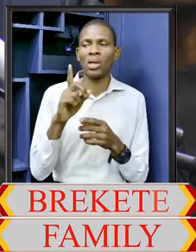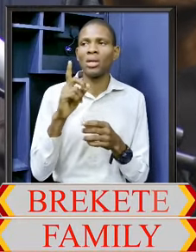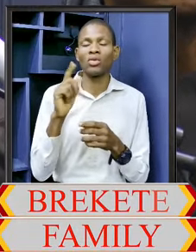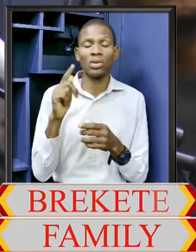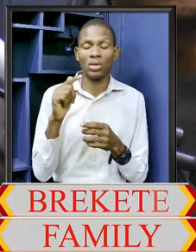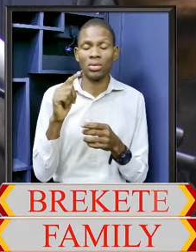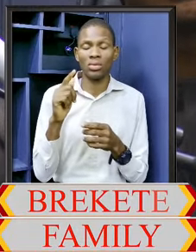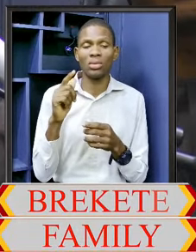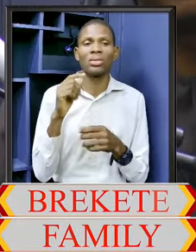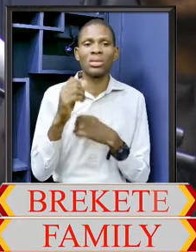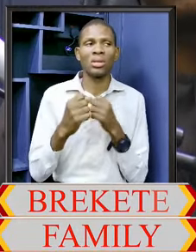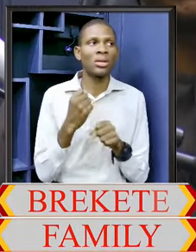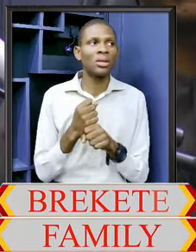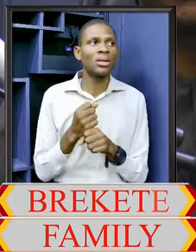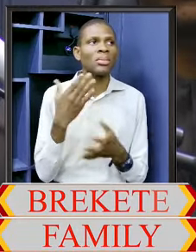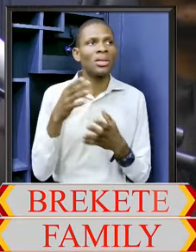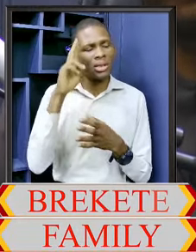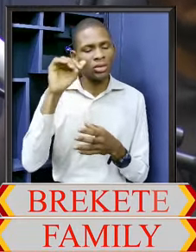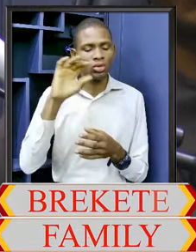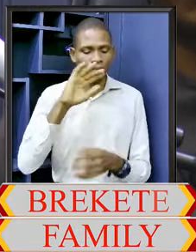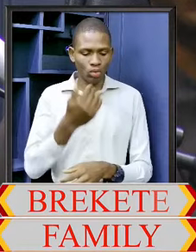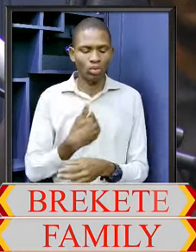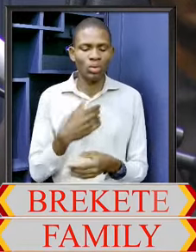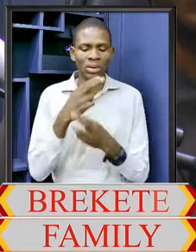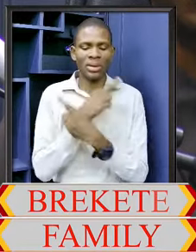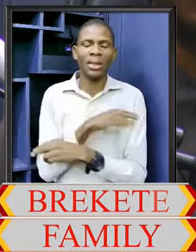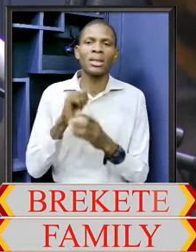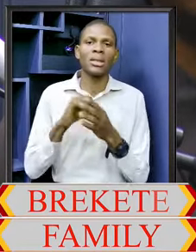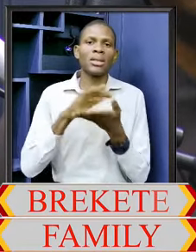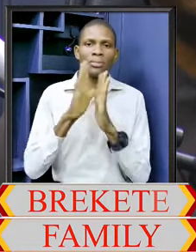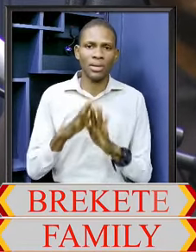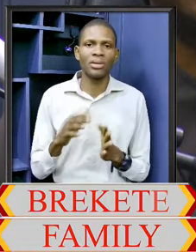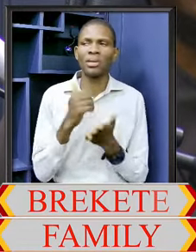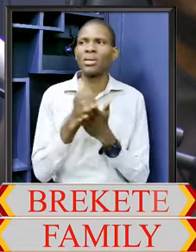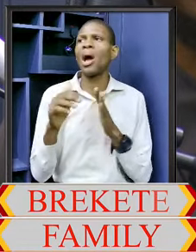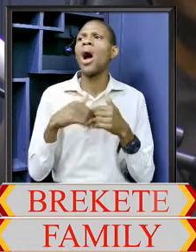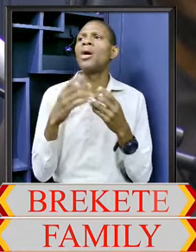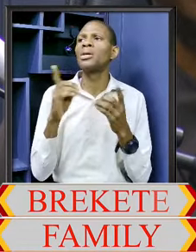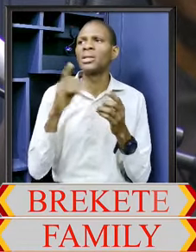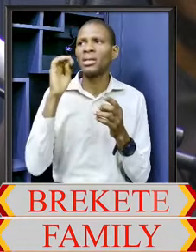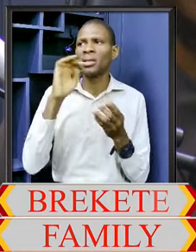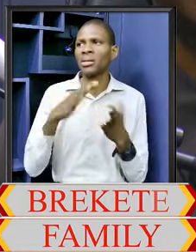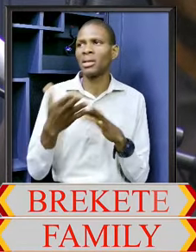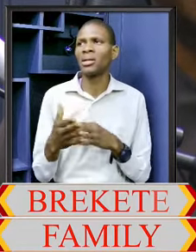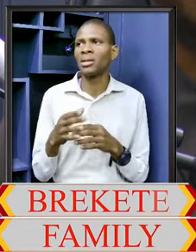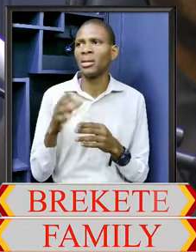21 years. Yes, sir. Yeah, may his soul rest in peace. Amen. How did he die?